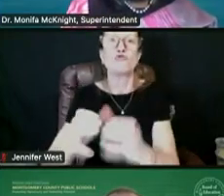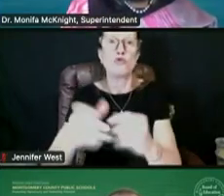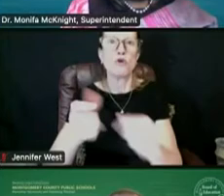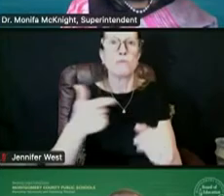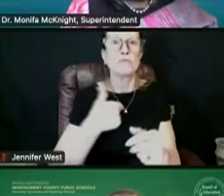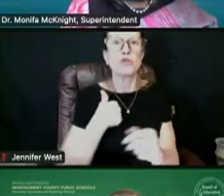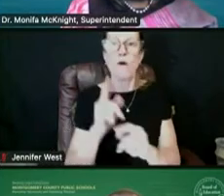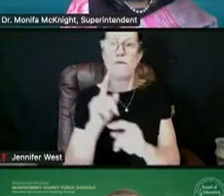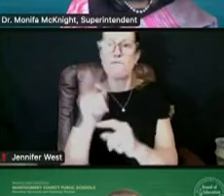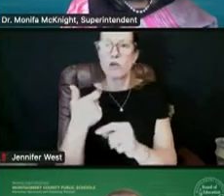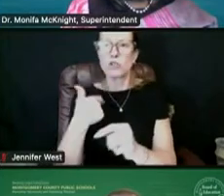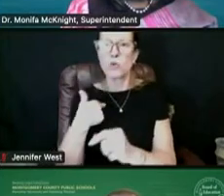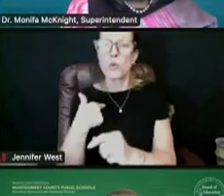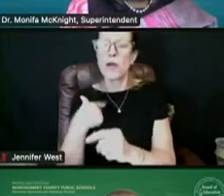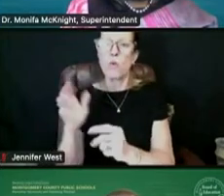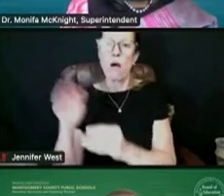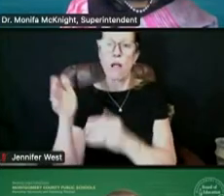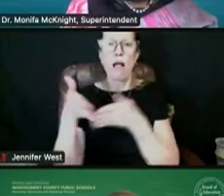okay?